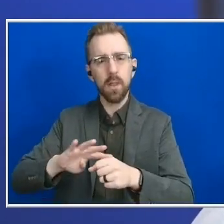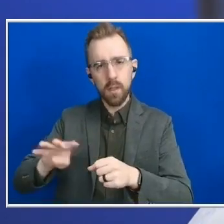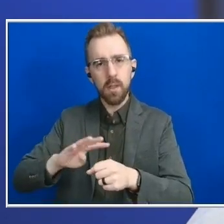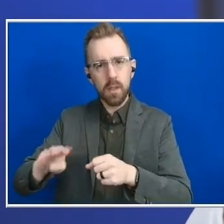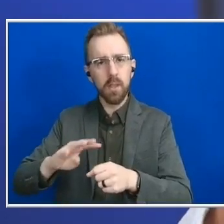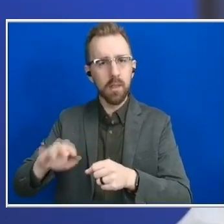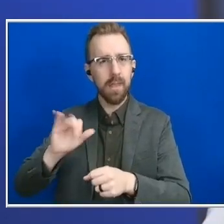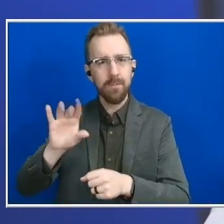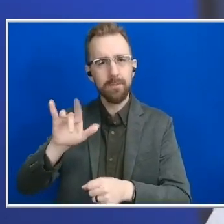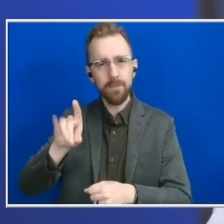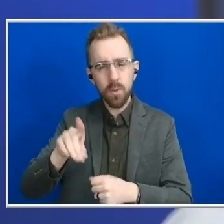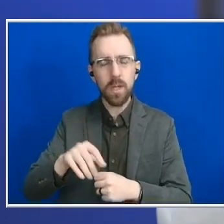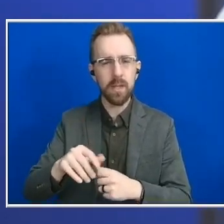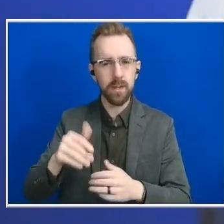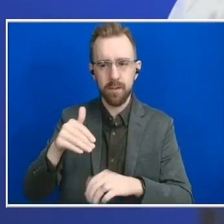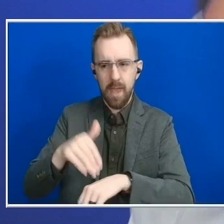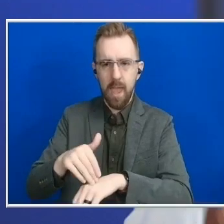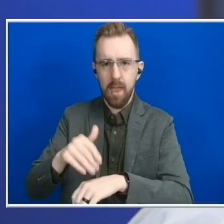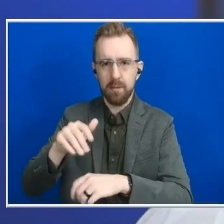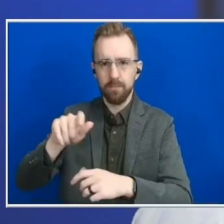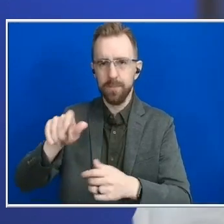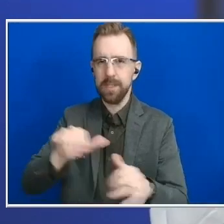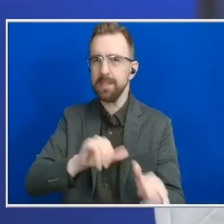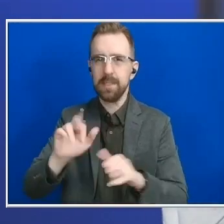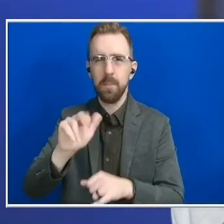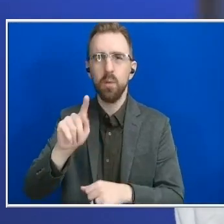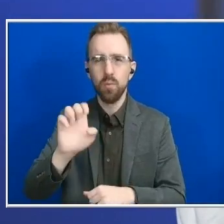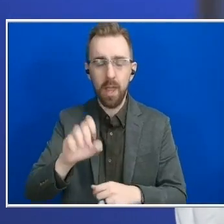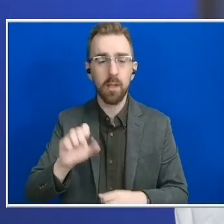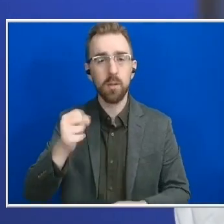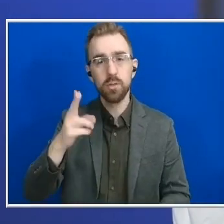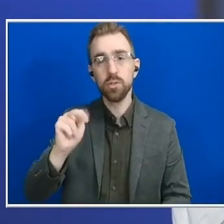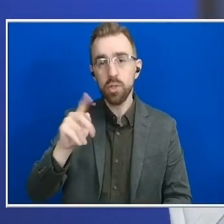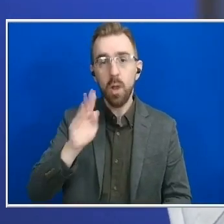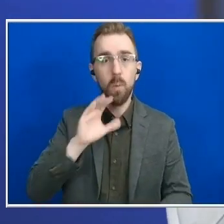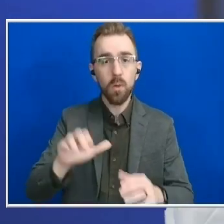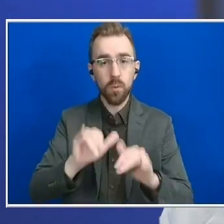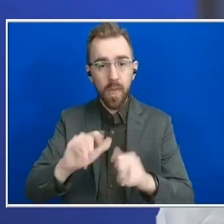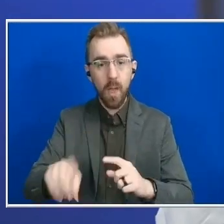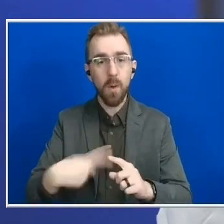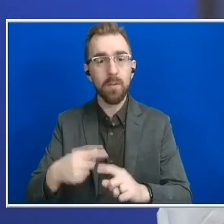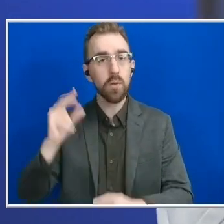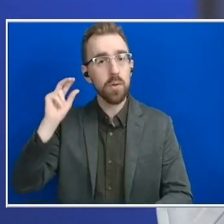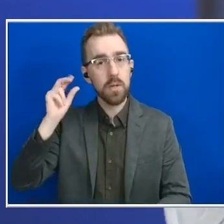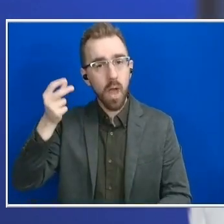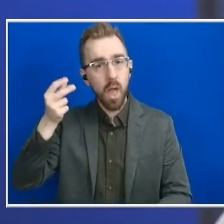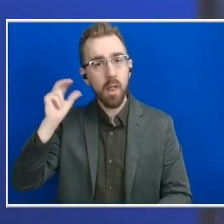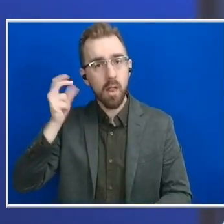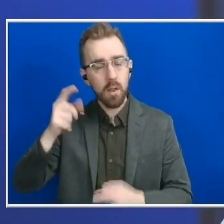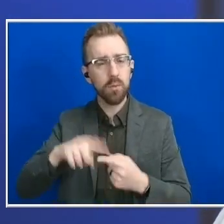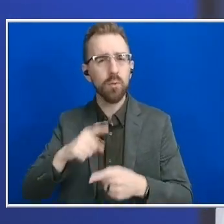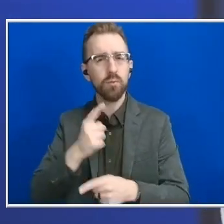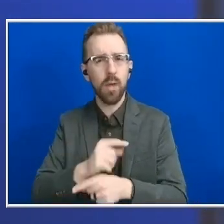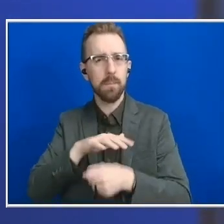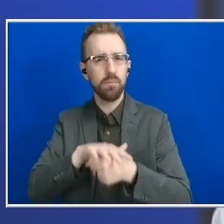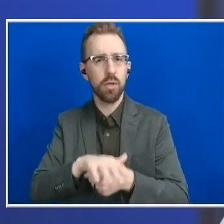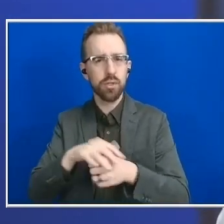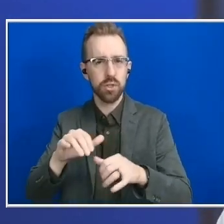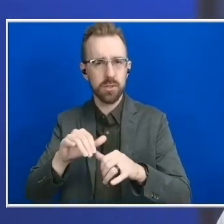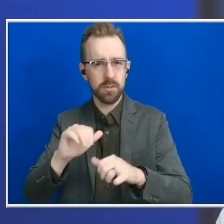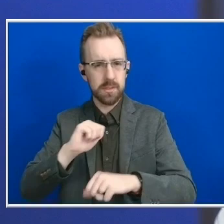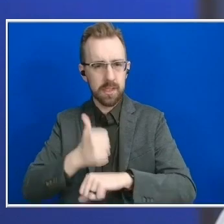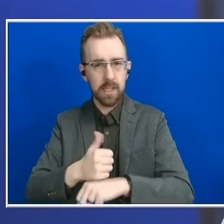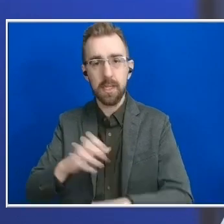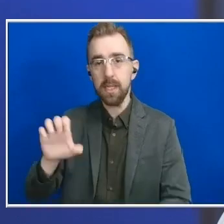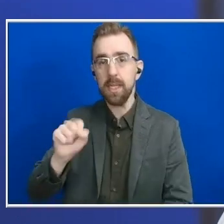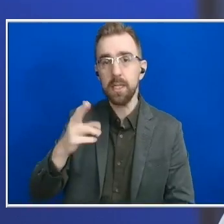at a similar rate. So the shunt does that when you get it dialed to the right pressure setting. The e-shunt does it by